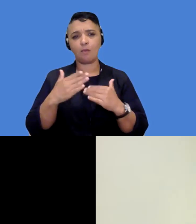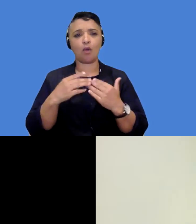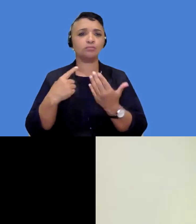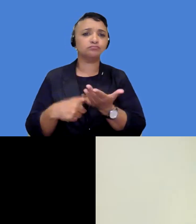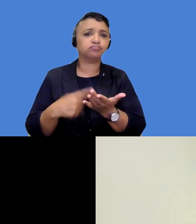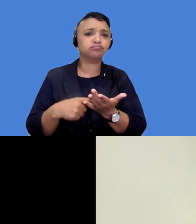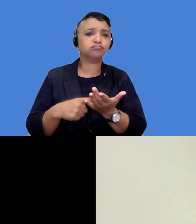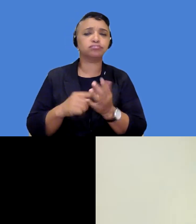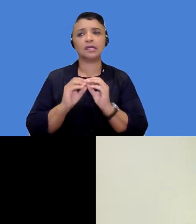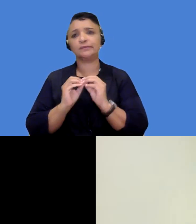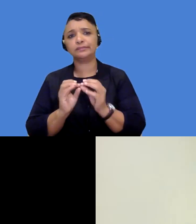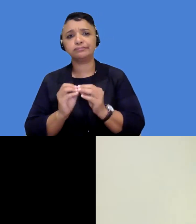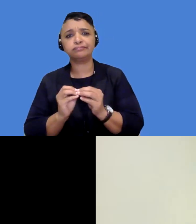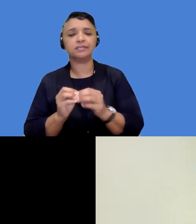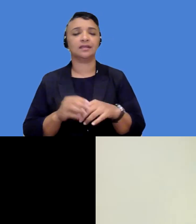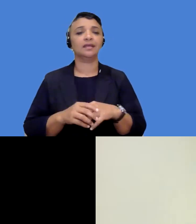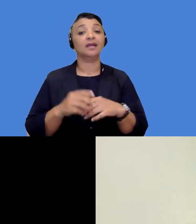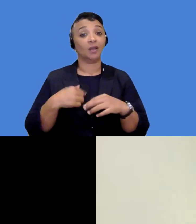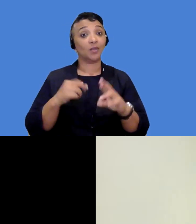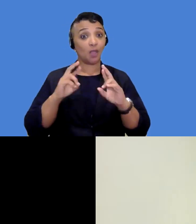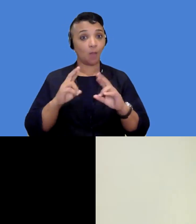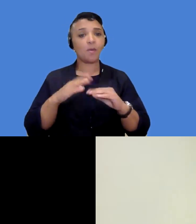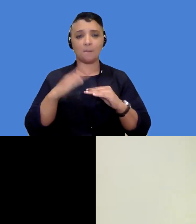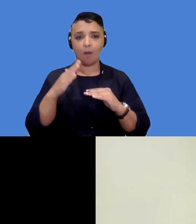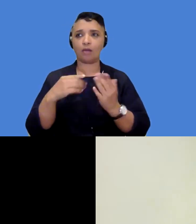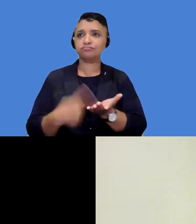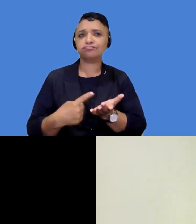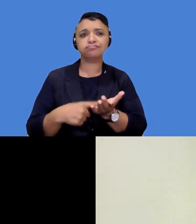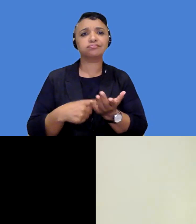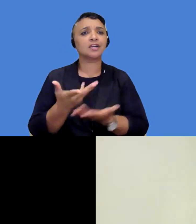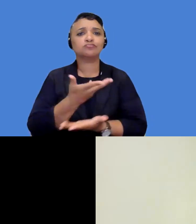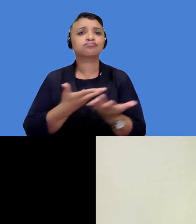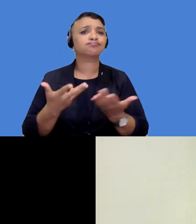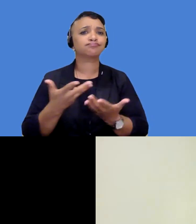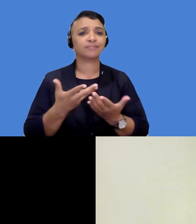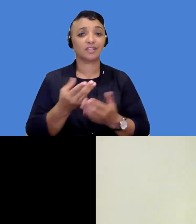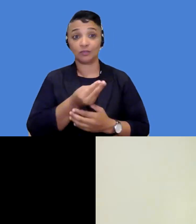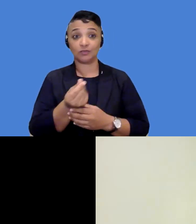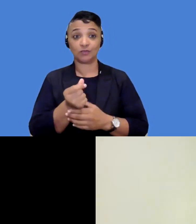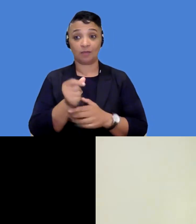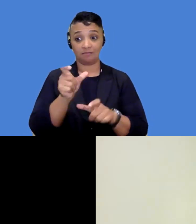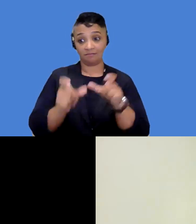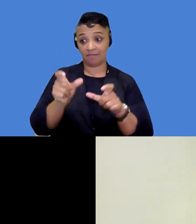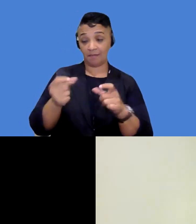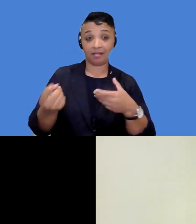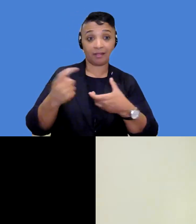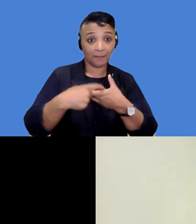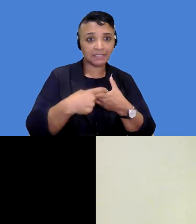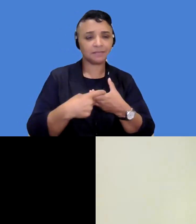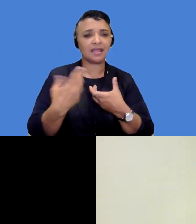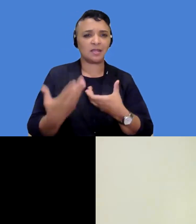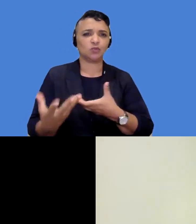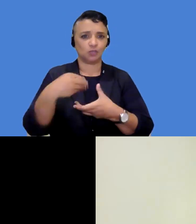discussion. And hopefully we will be able to hear from some of our participants who have joined us